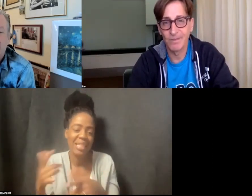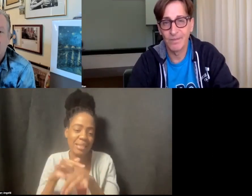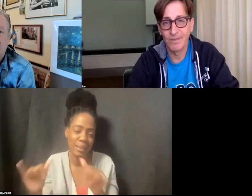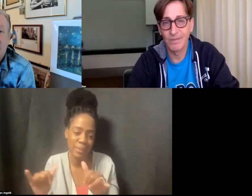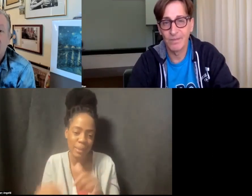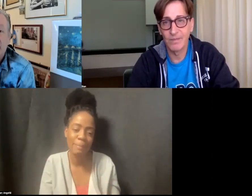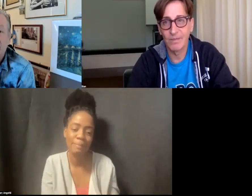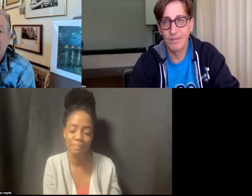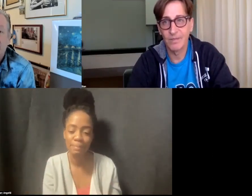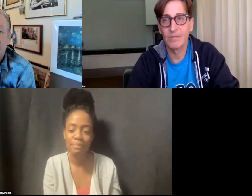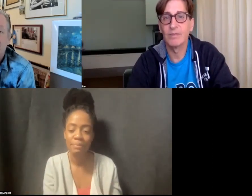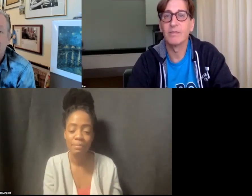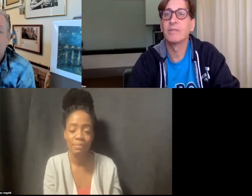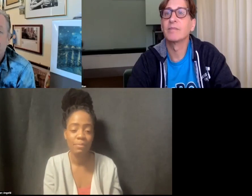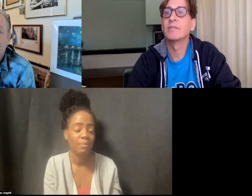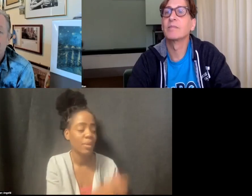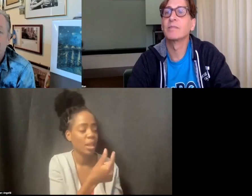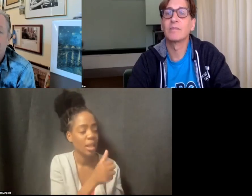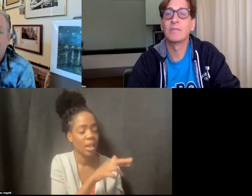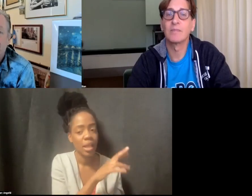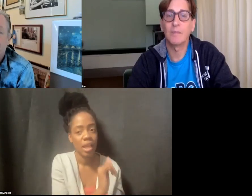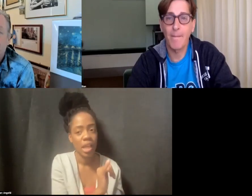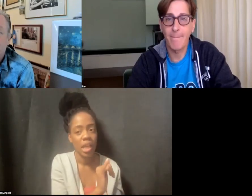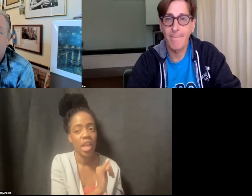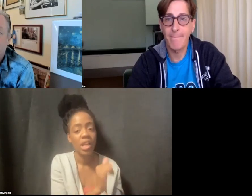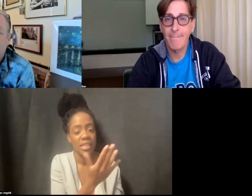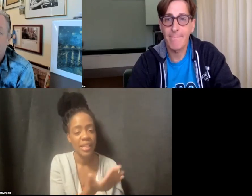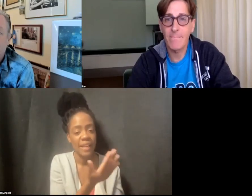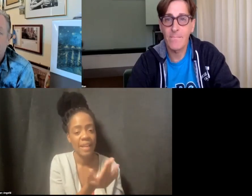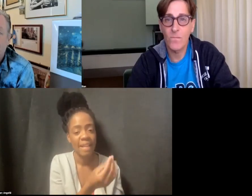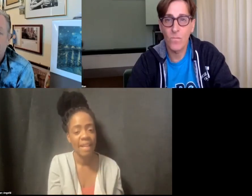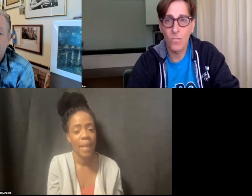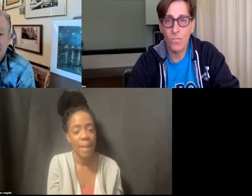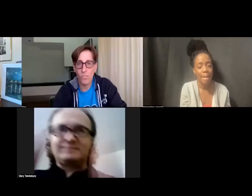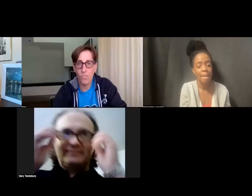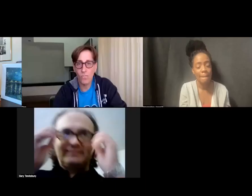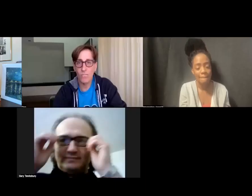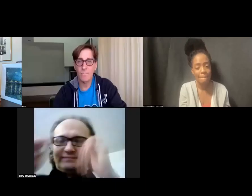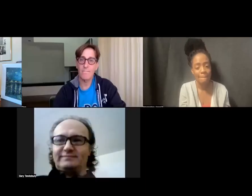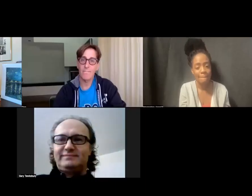Yeah. Gary Tewksbury is here, and I'm going to bring him on right now.